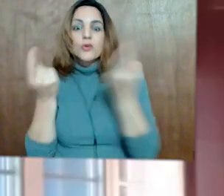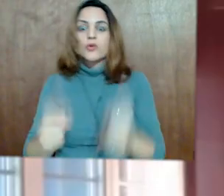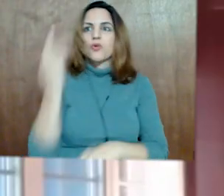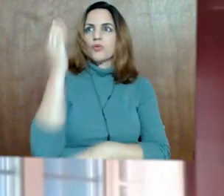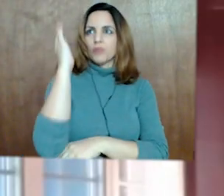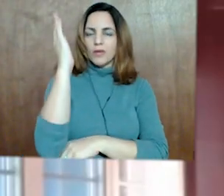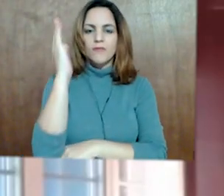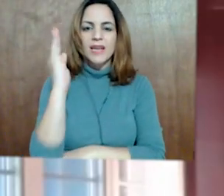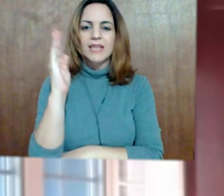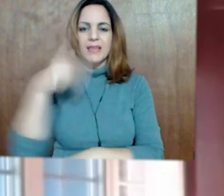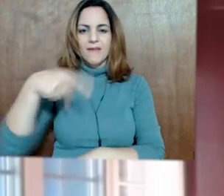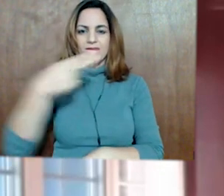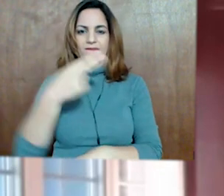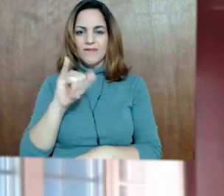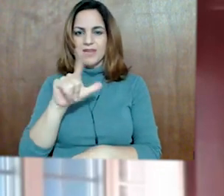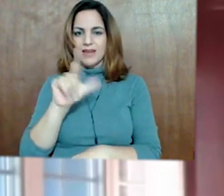largest protest,